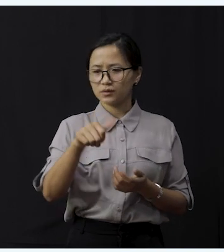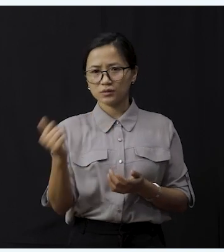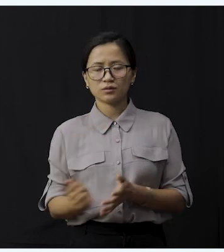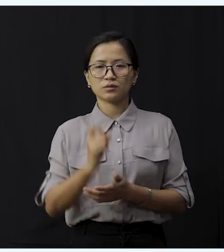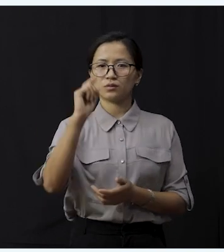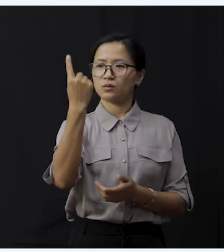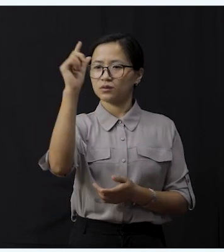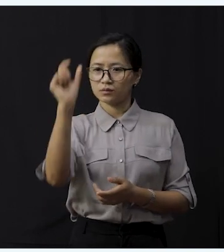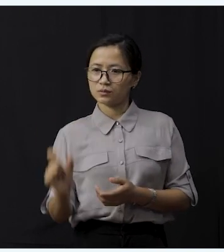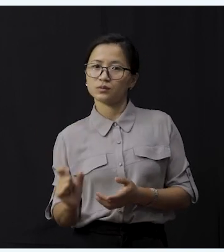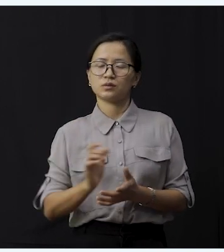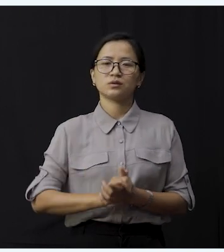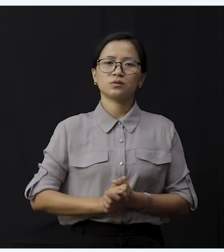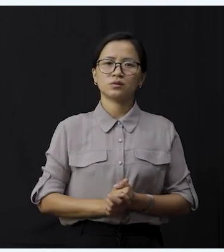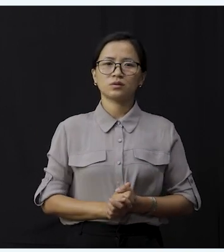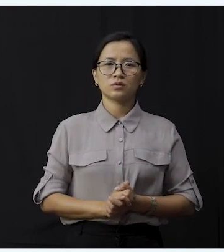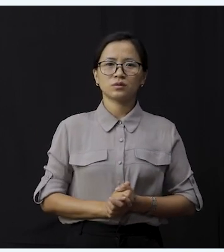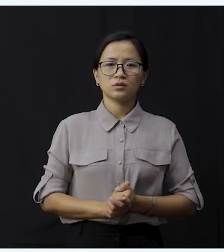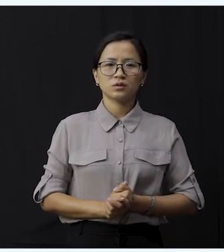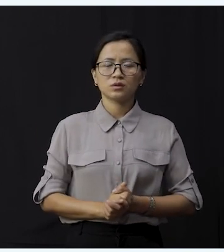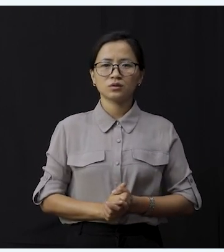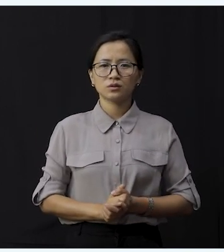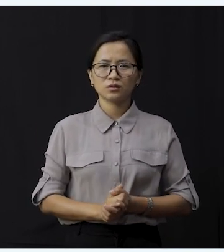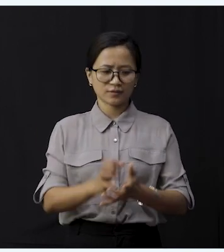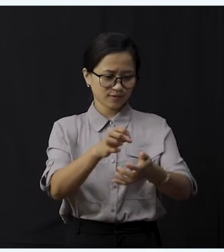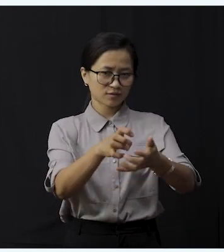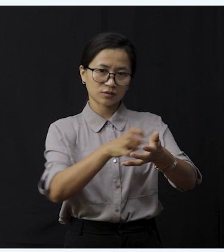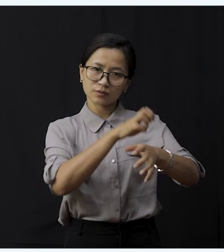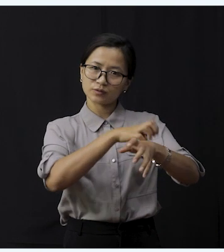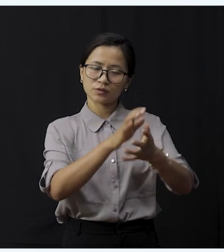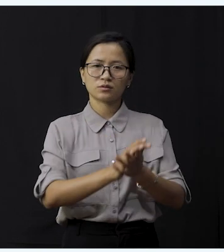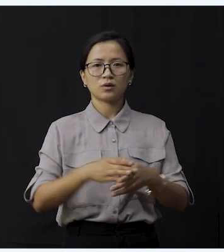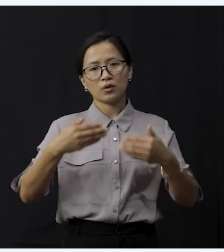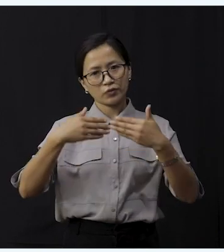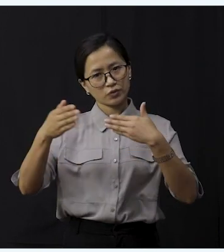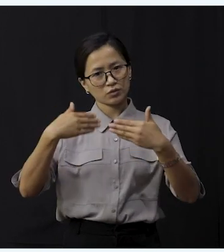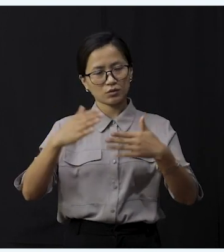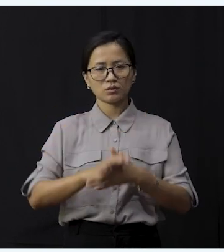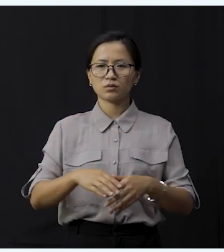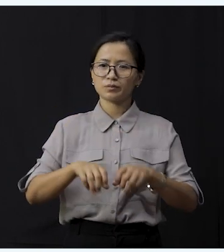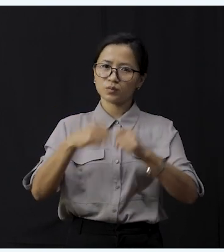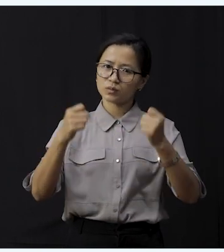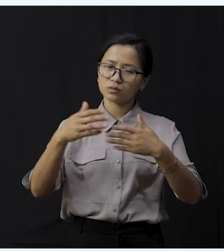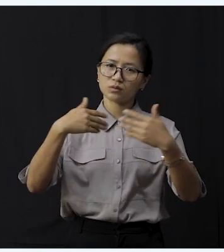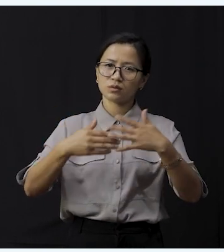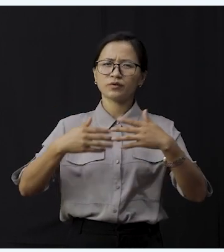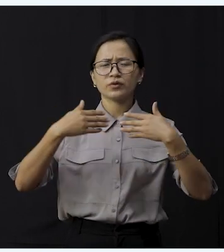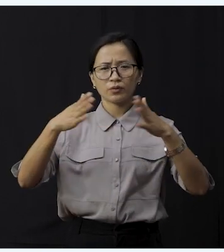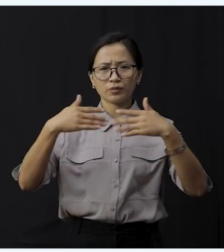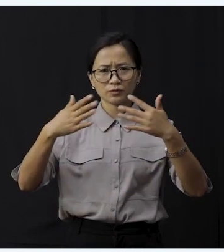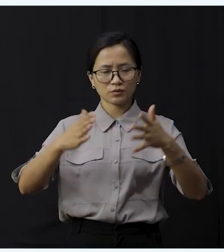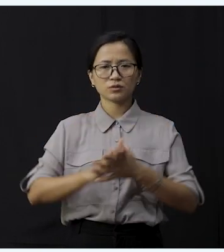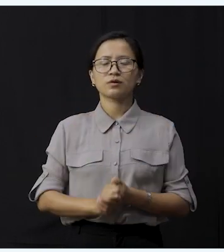one of the person, if you see any one of the person scratching a door or damaging the doors or the windows of